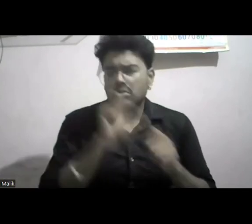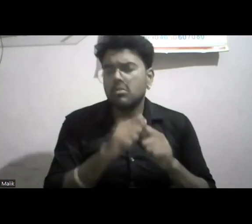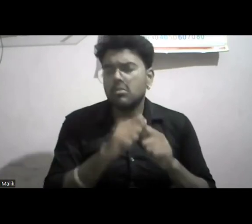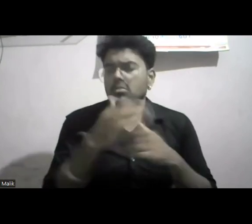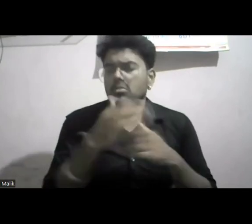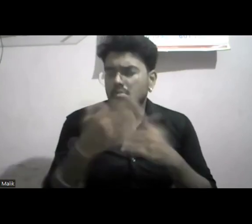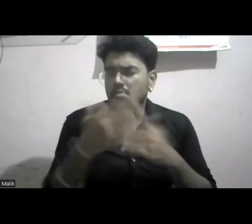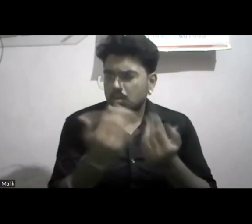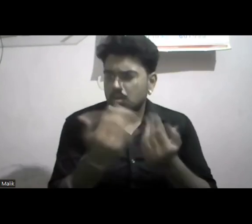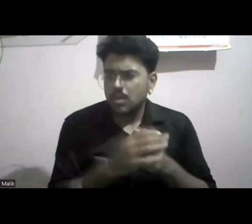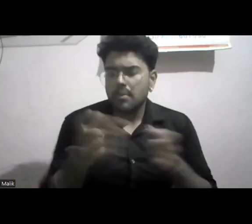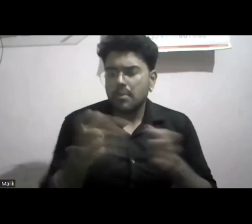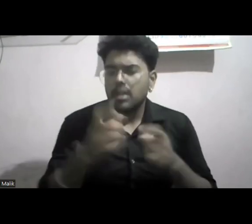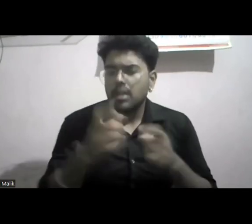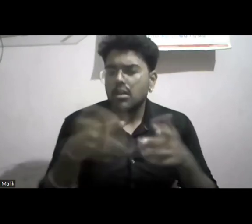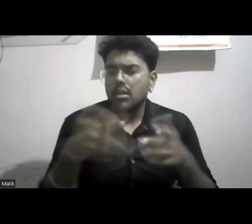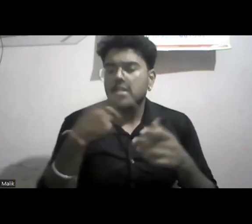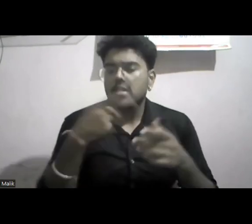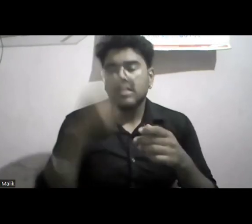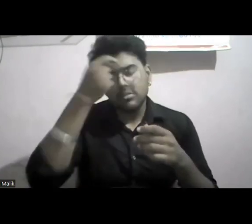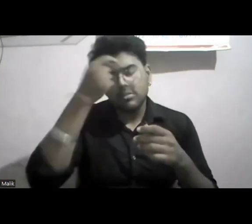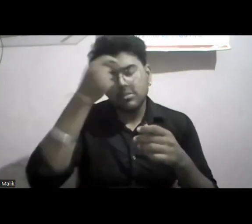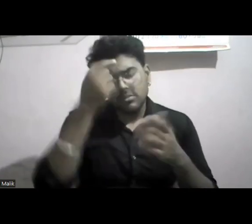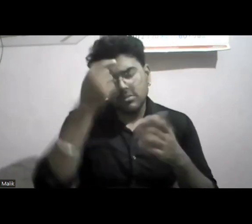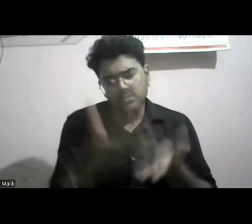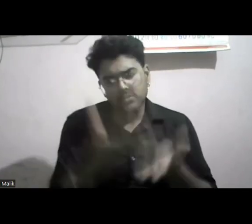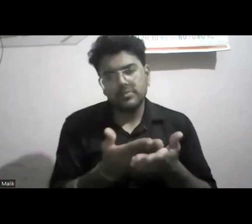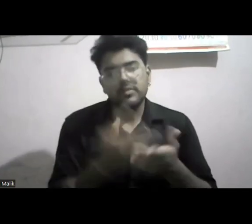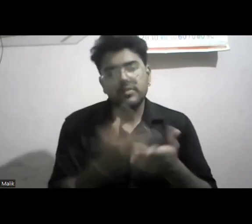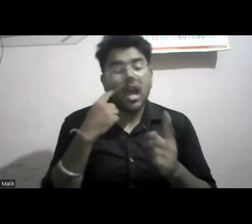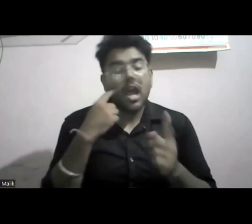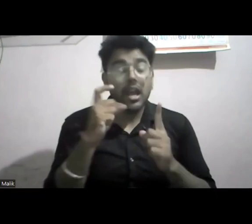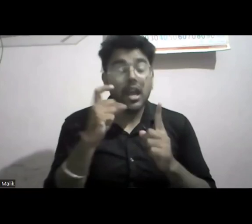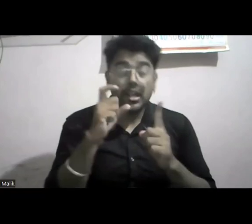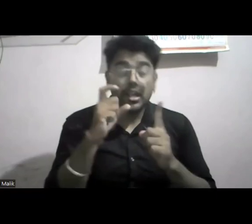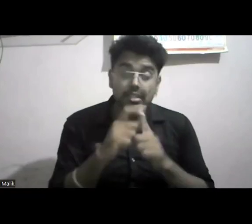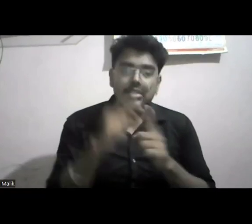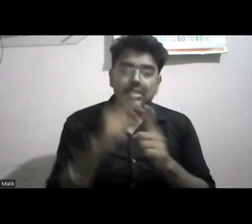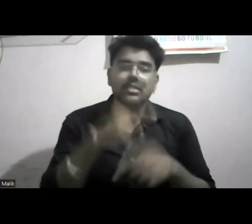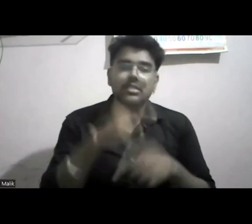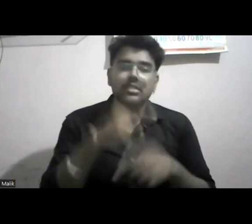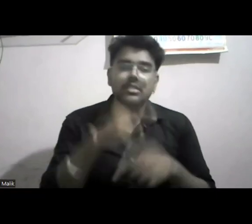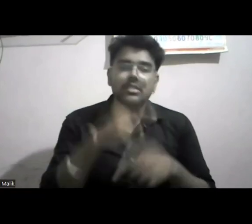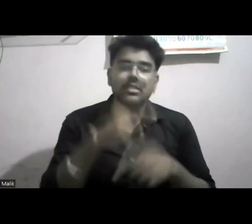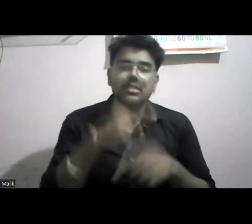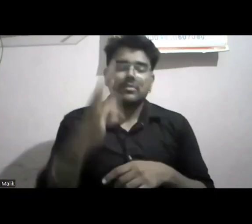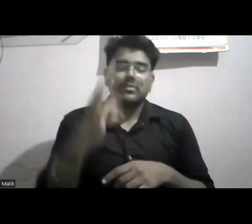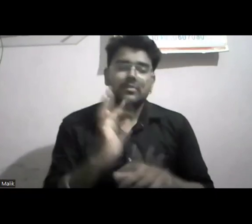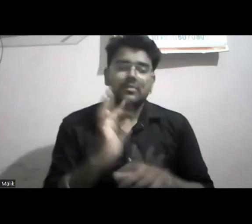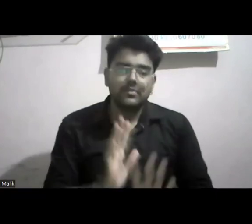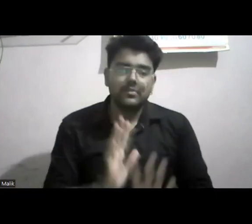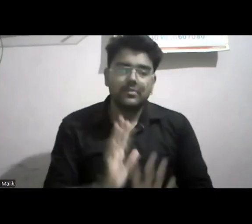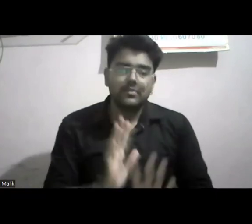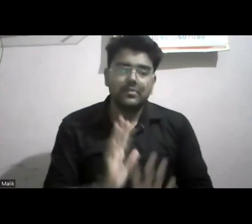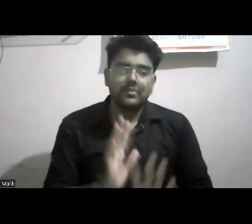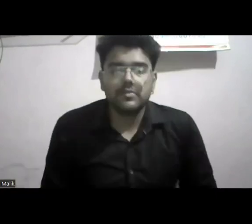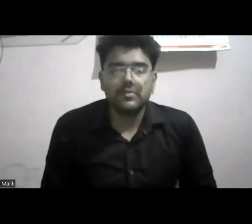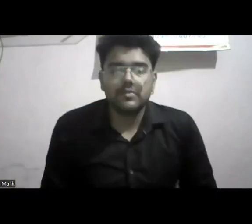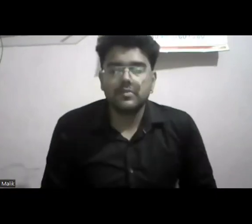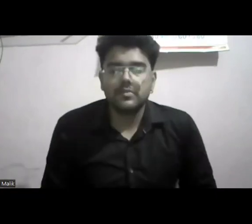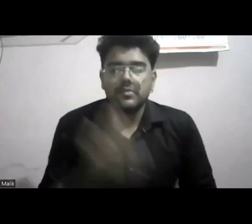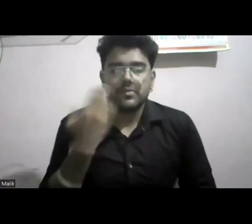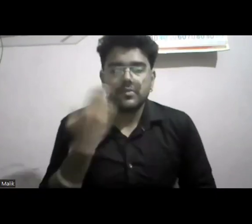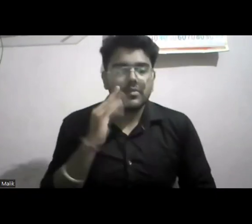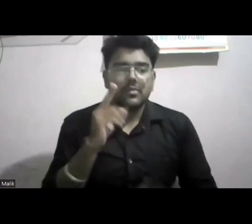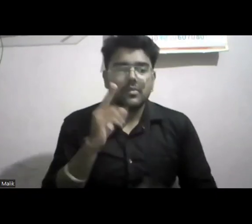there is some issue one needs to resolve. So identifying that is something that becomes very important when we talk about